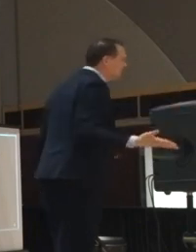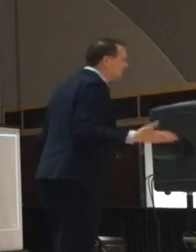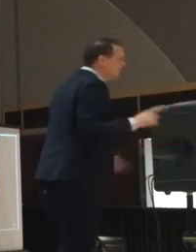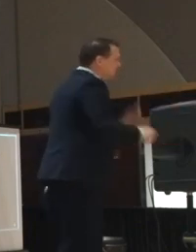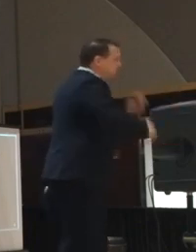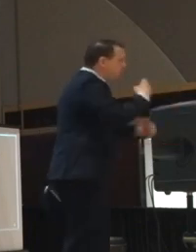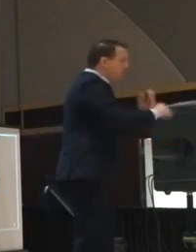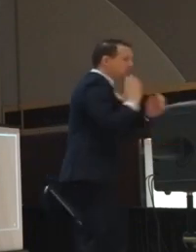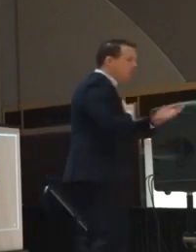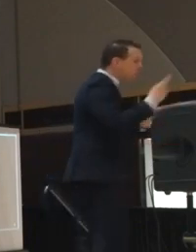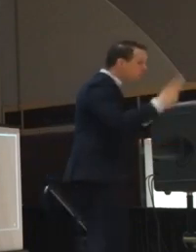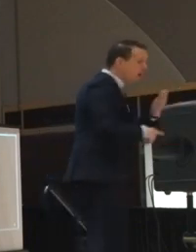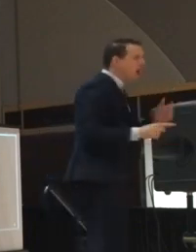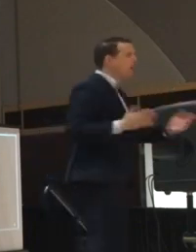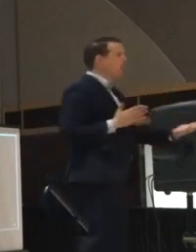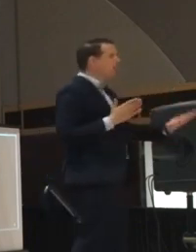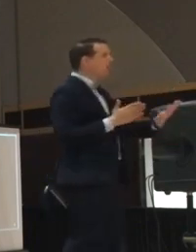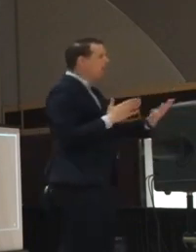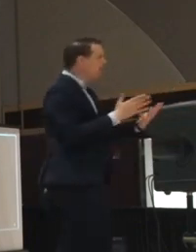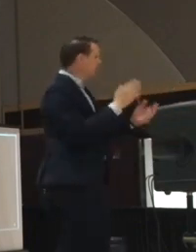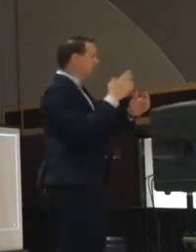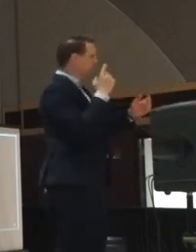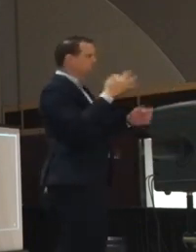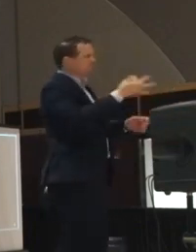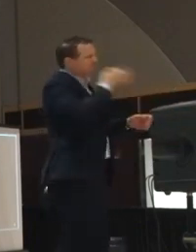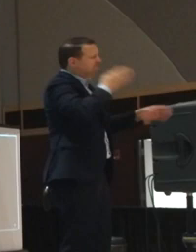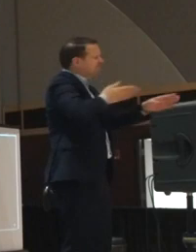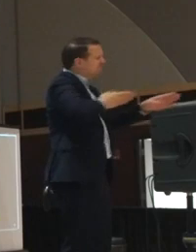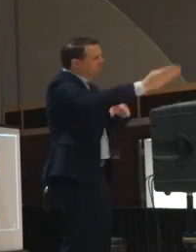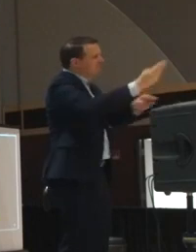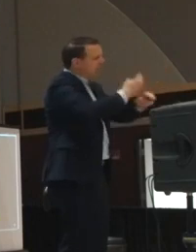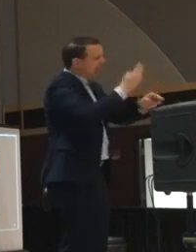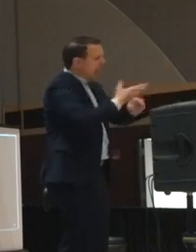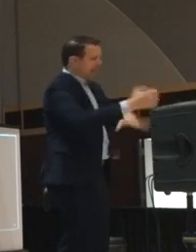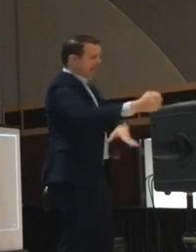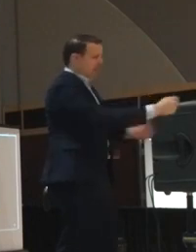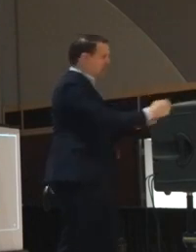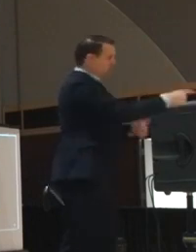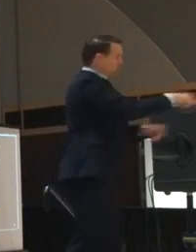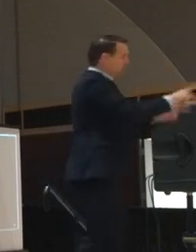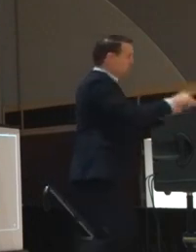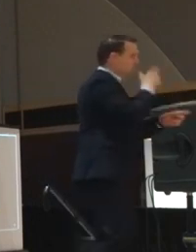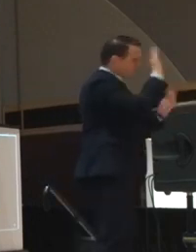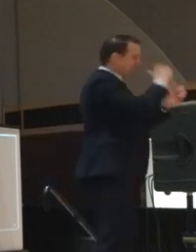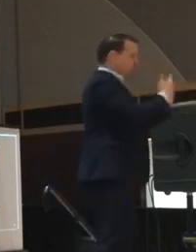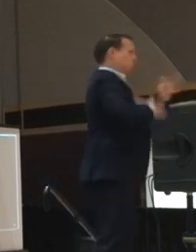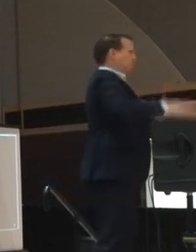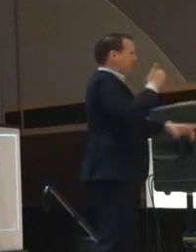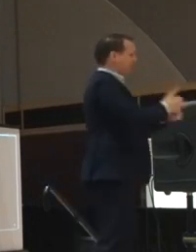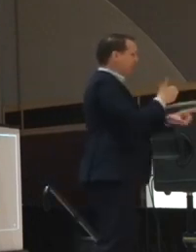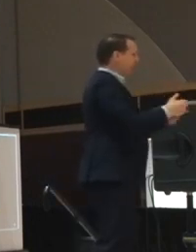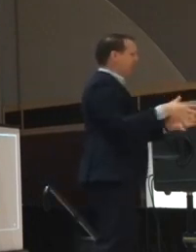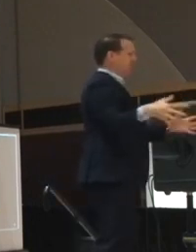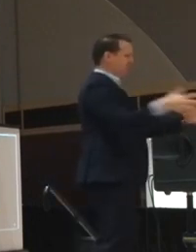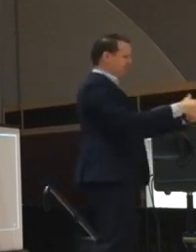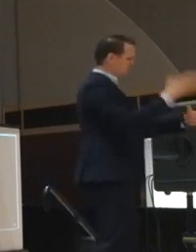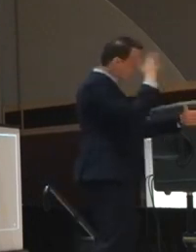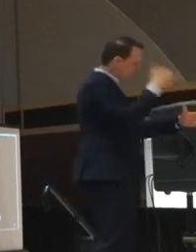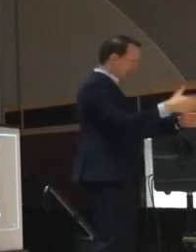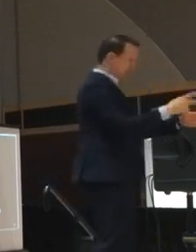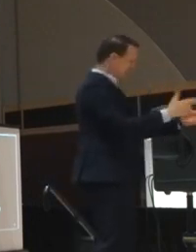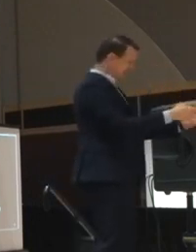lot of programs is you might get somebody to be a math genius and you put them in with people that can't dress themselves. Well, he's not